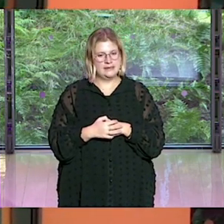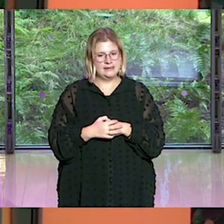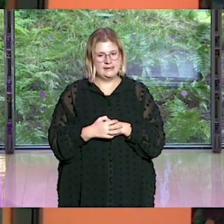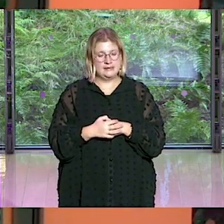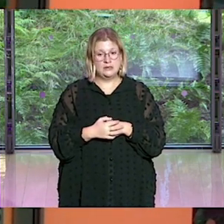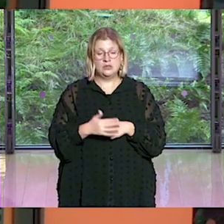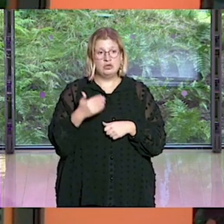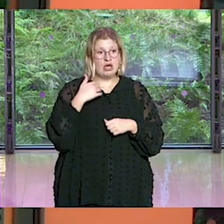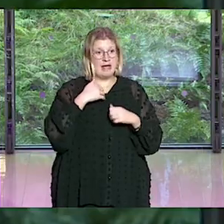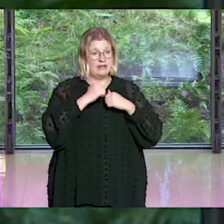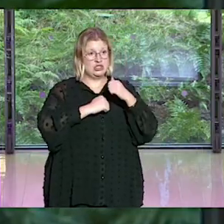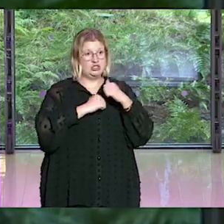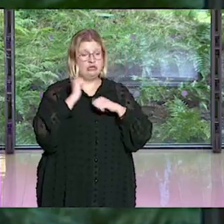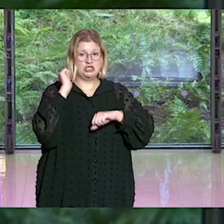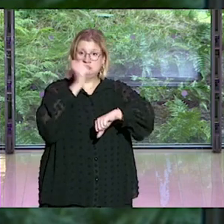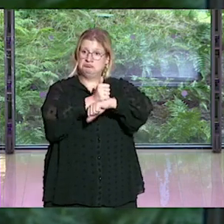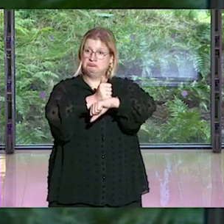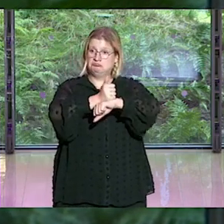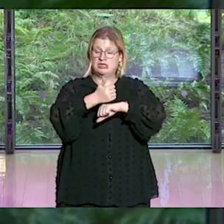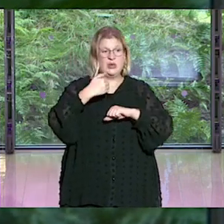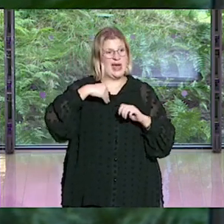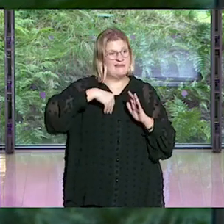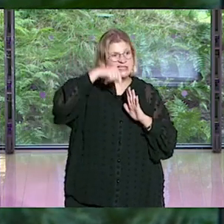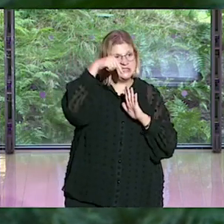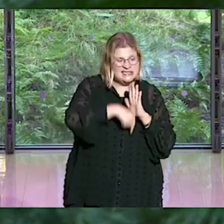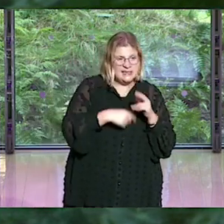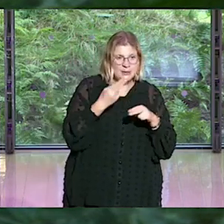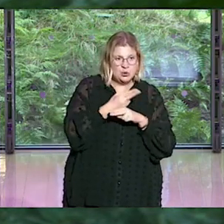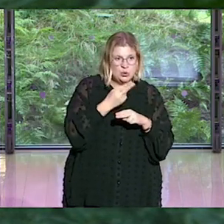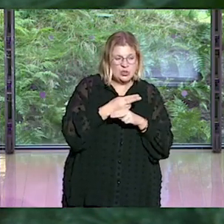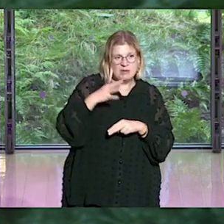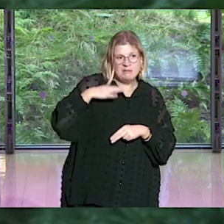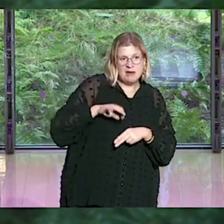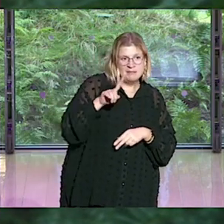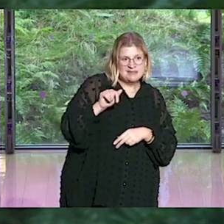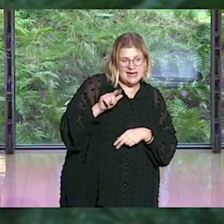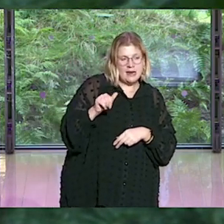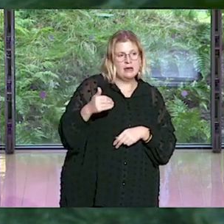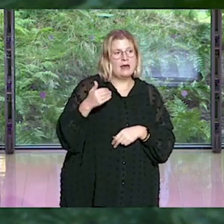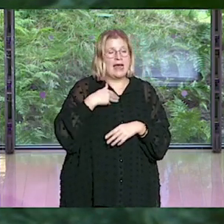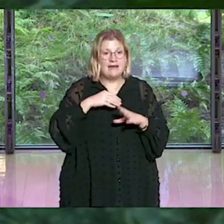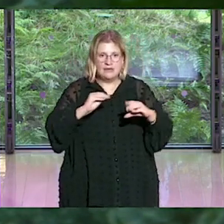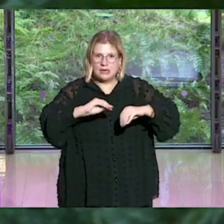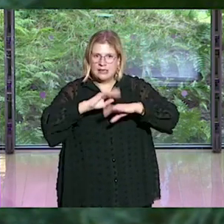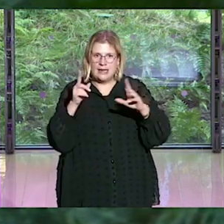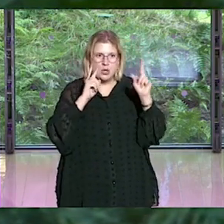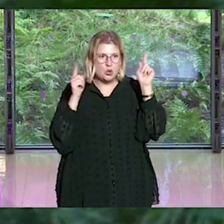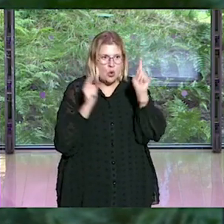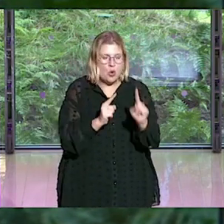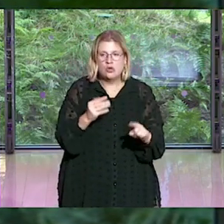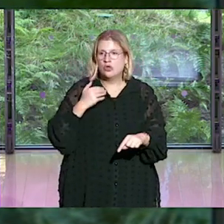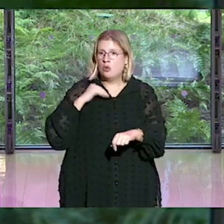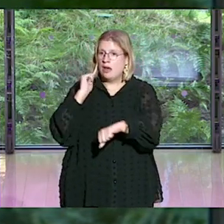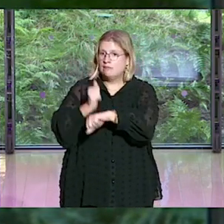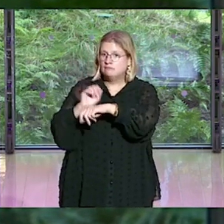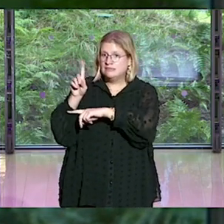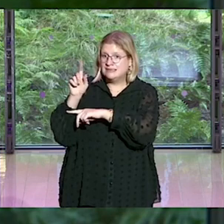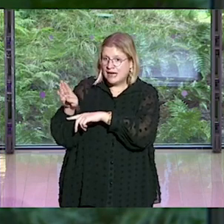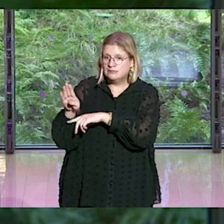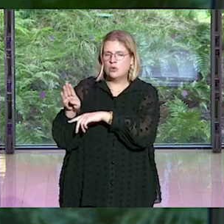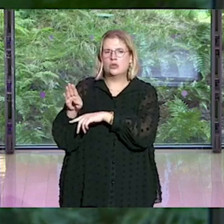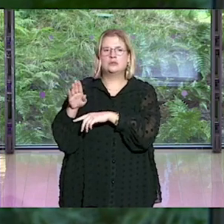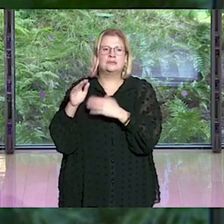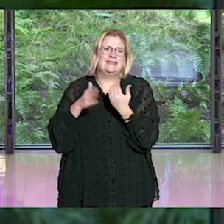Once you have this infrastructure in place, you have robust data, you have defined goals, you have dashboards, it's